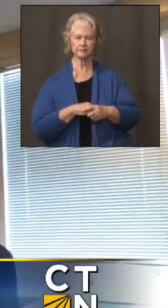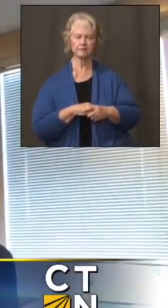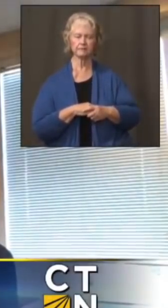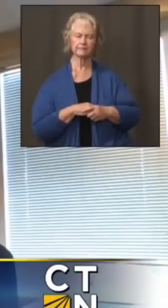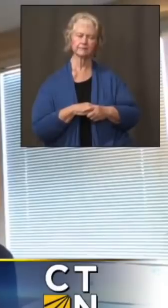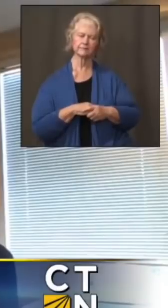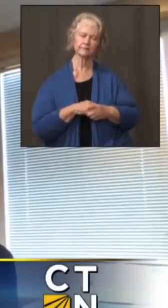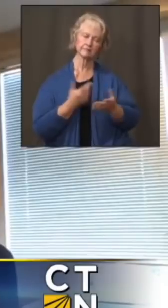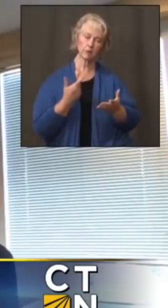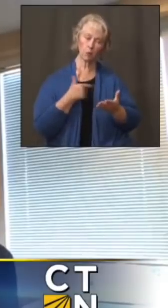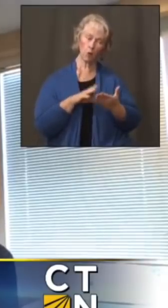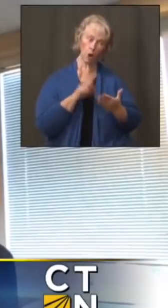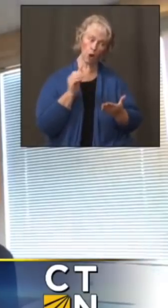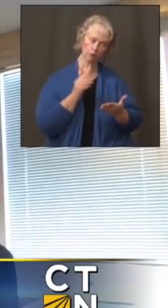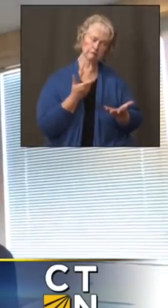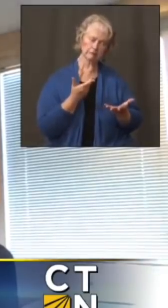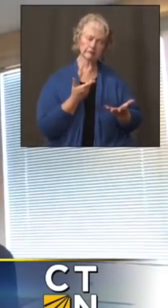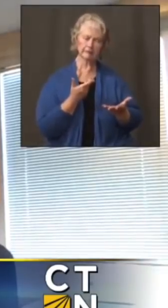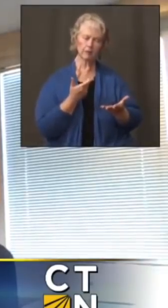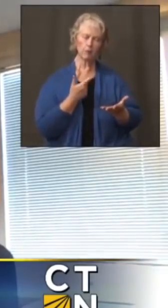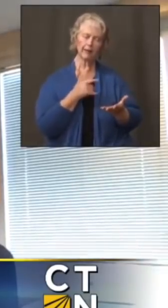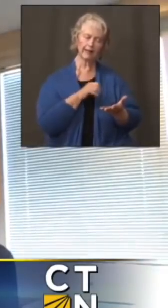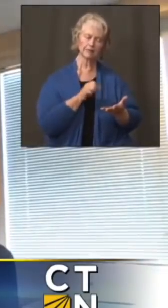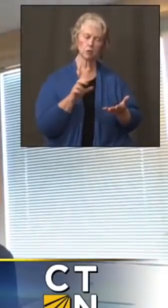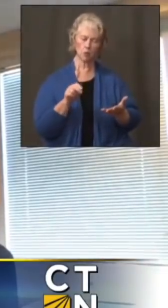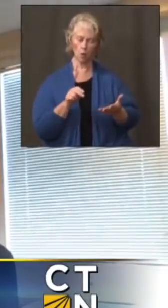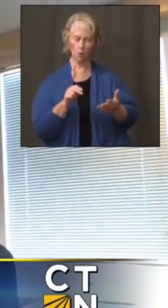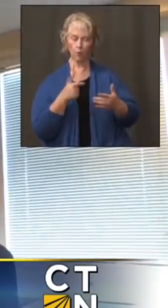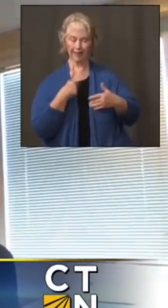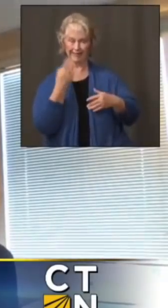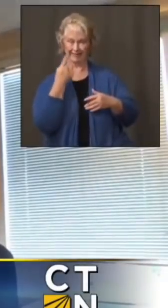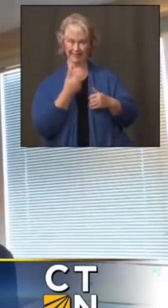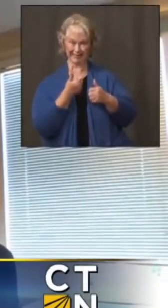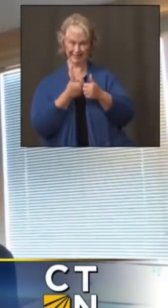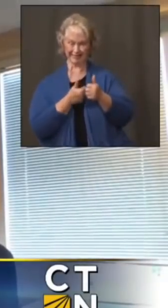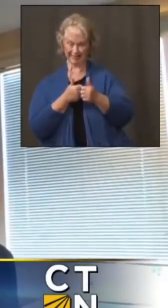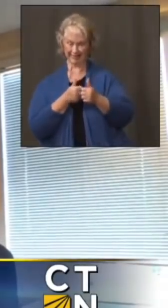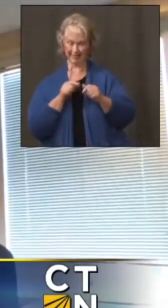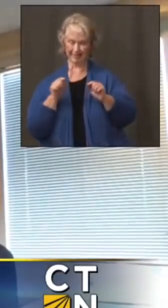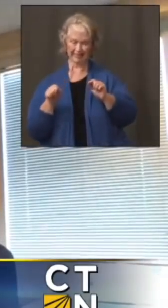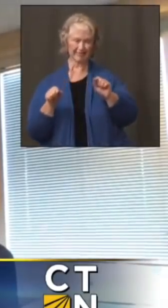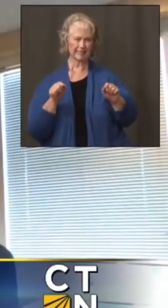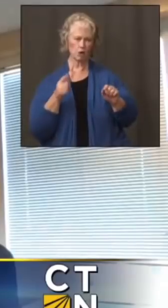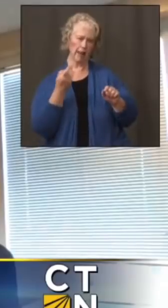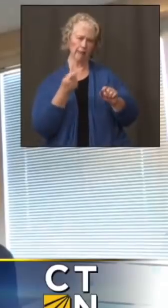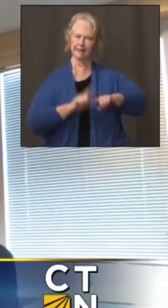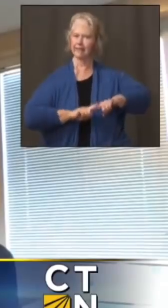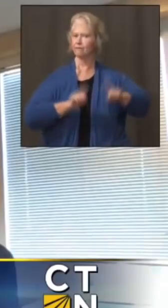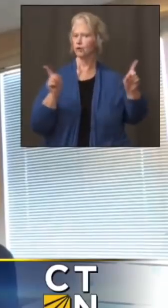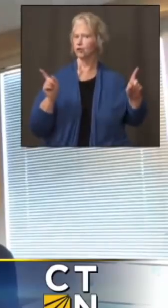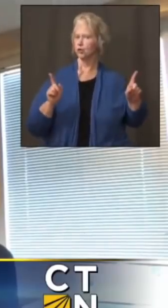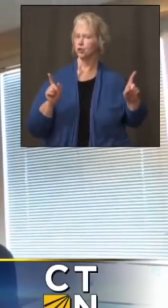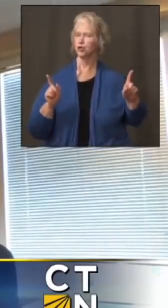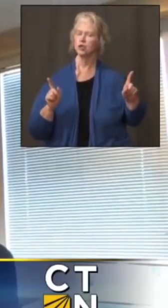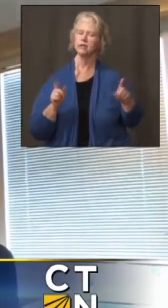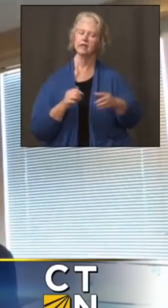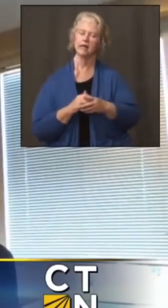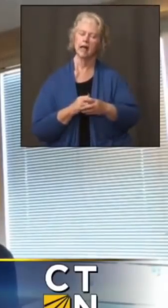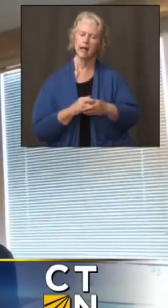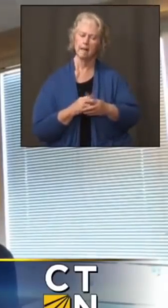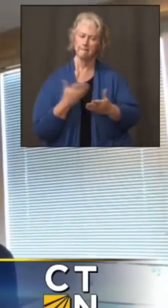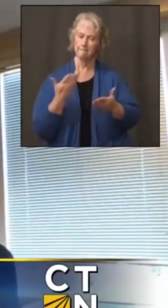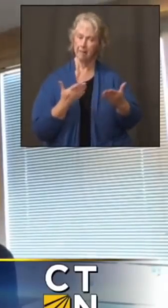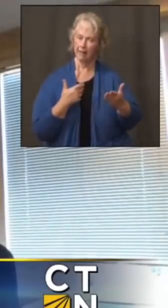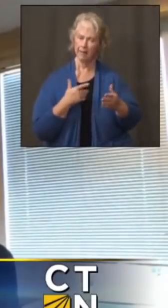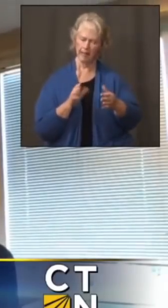Yes and no, because I think we're seeing that each one of these outbreaks looks a little bit different. I may have mentioned